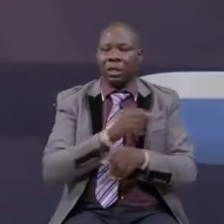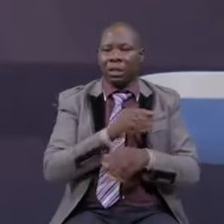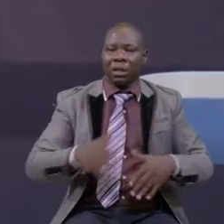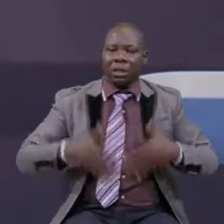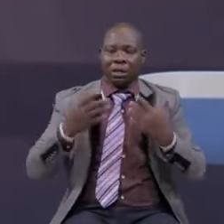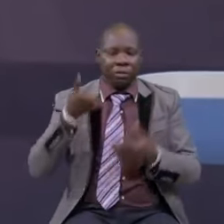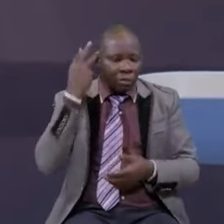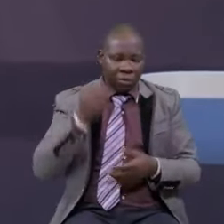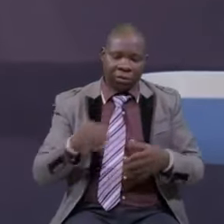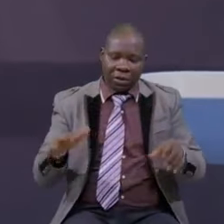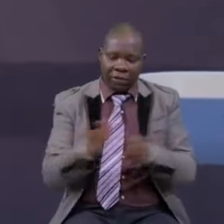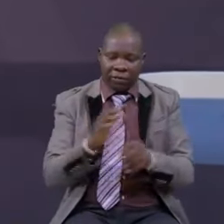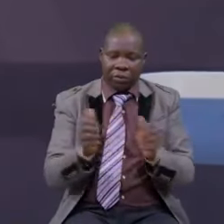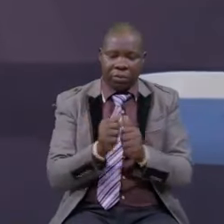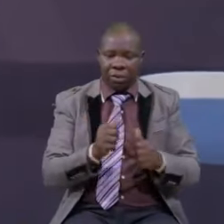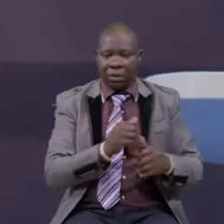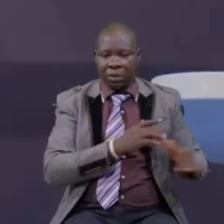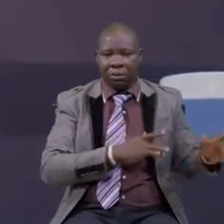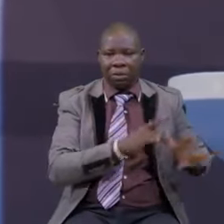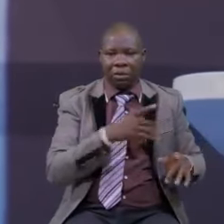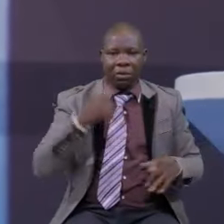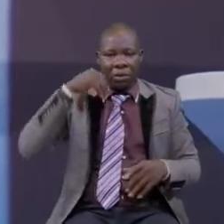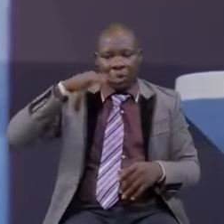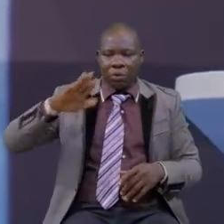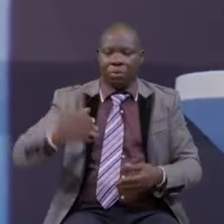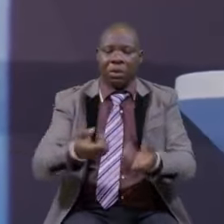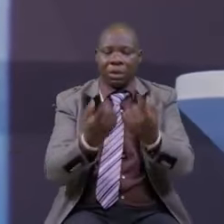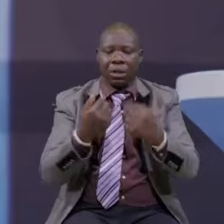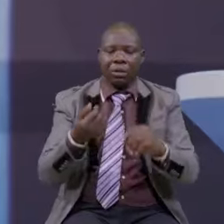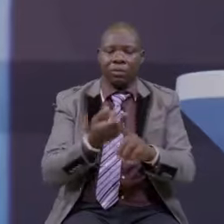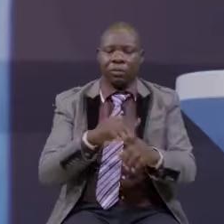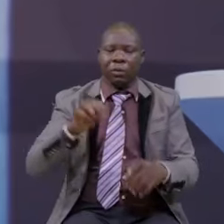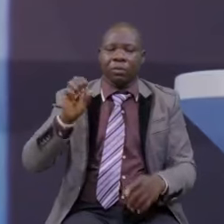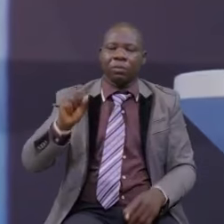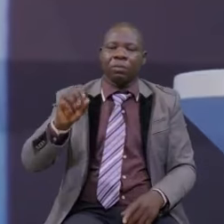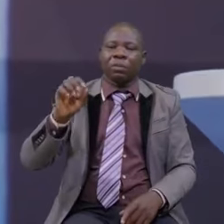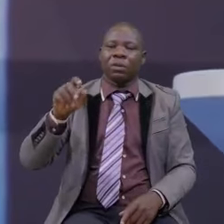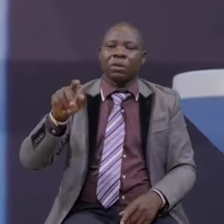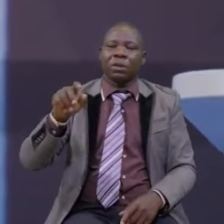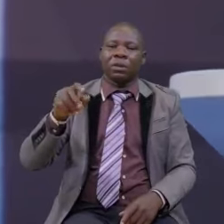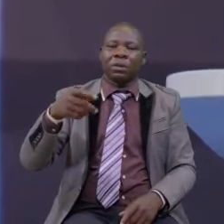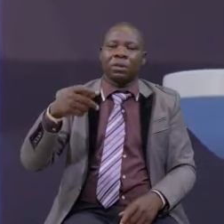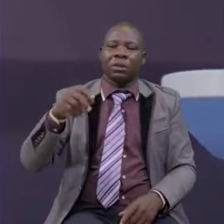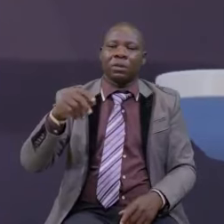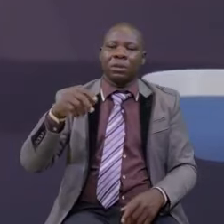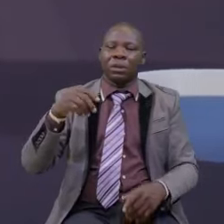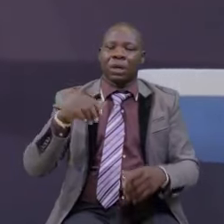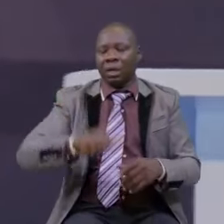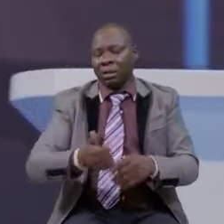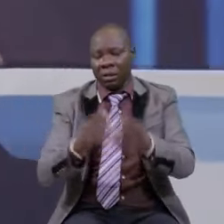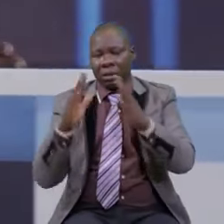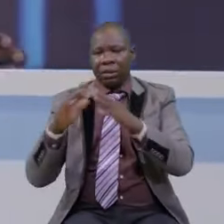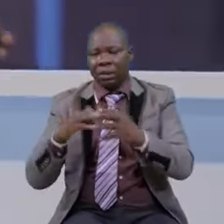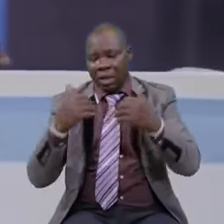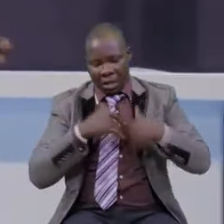mercy. The woman came from Syrophoenicia. Have mercy on me, son of David.